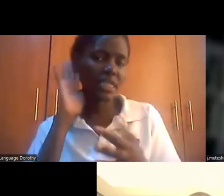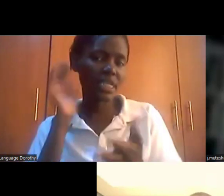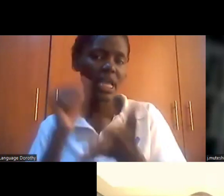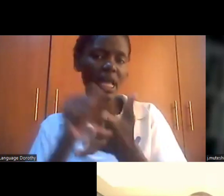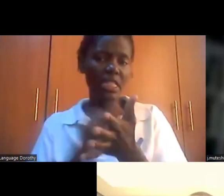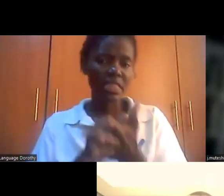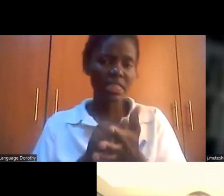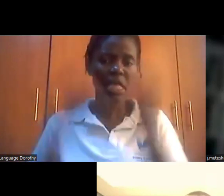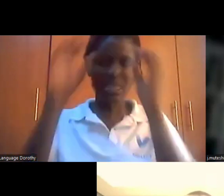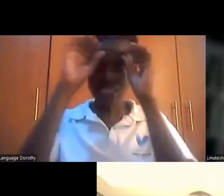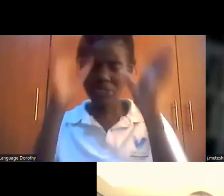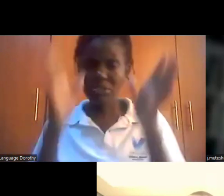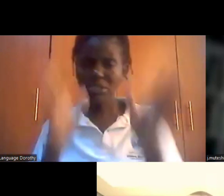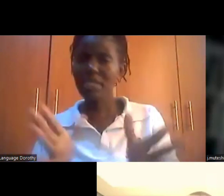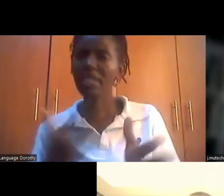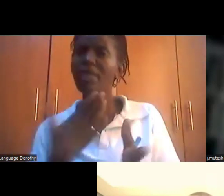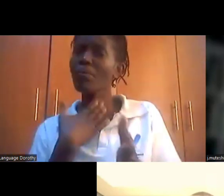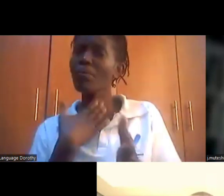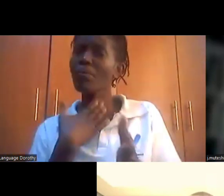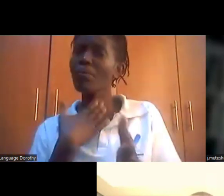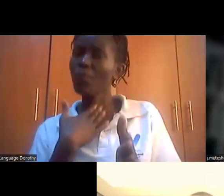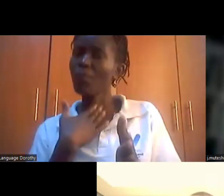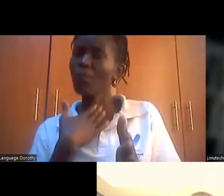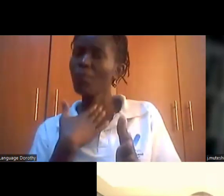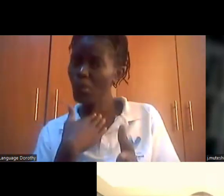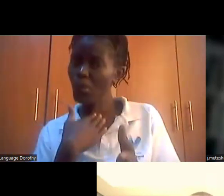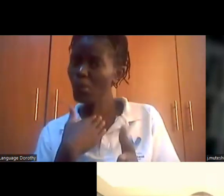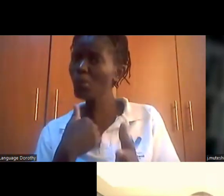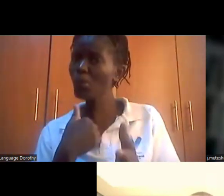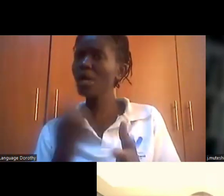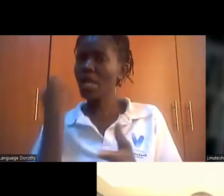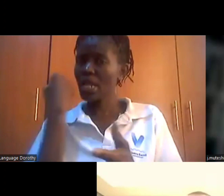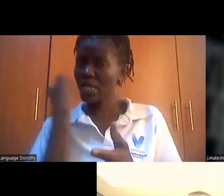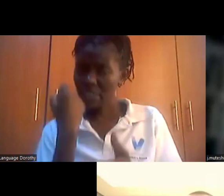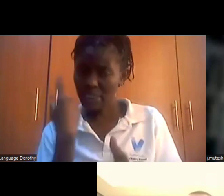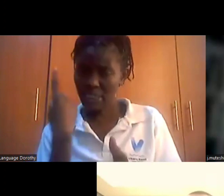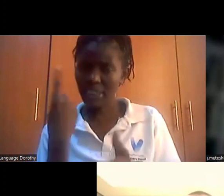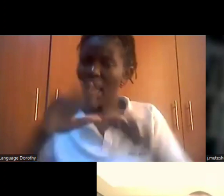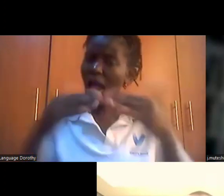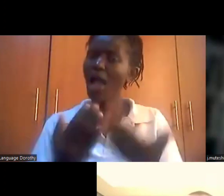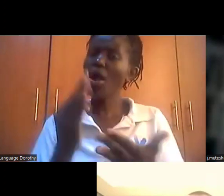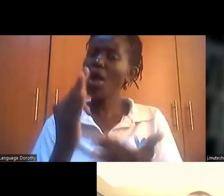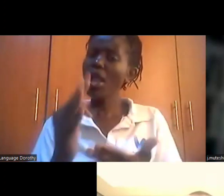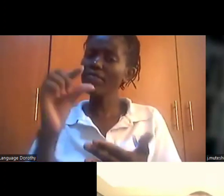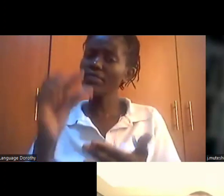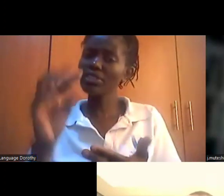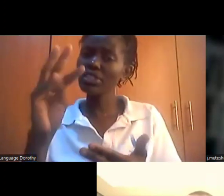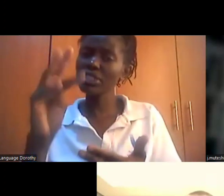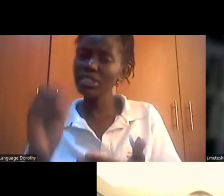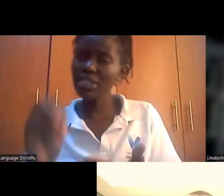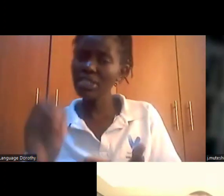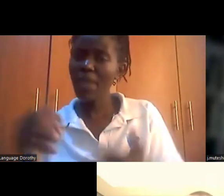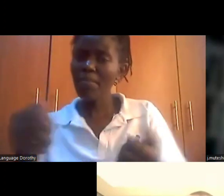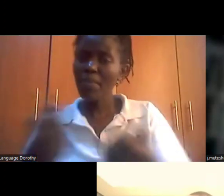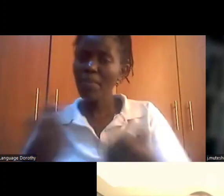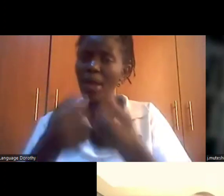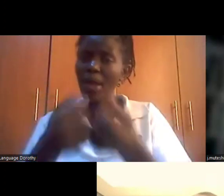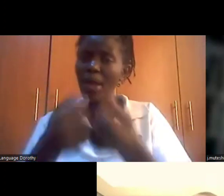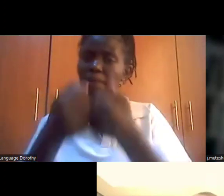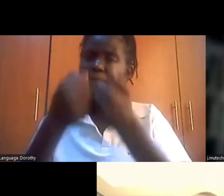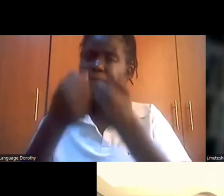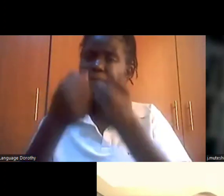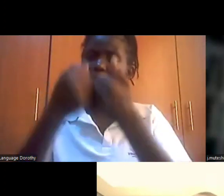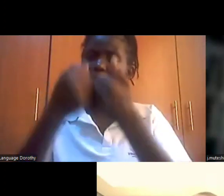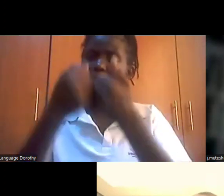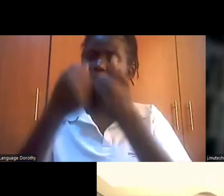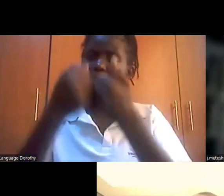develop protocols that can be able to understand how FGM is happening in different geographies. So in a nutshell, that